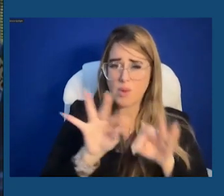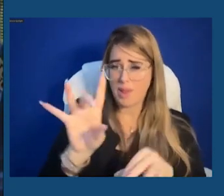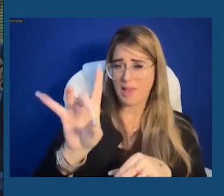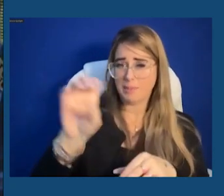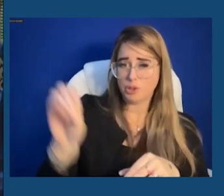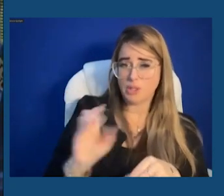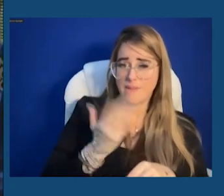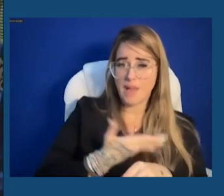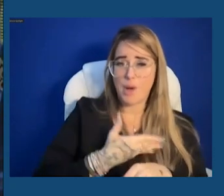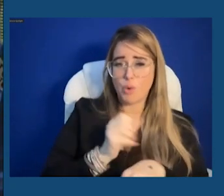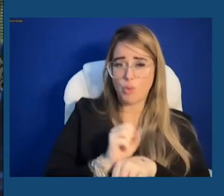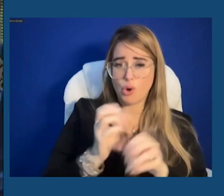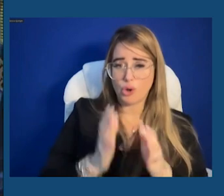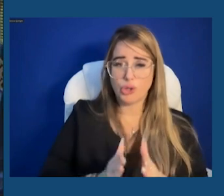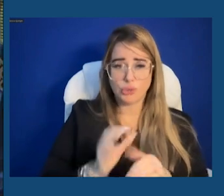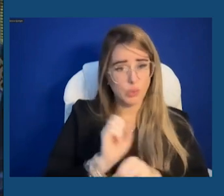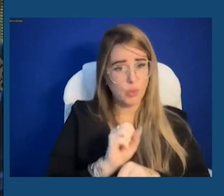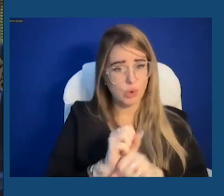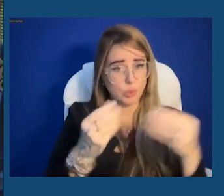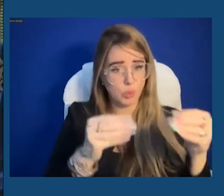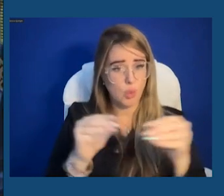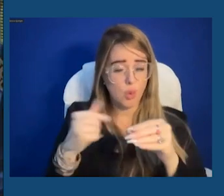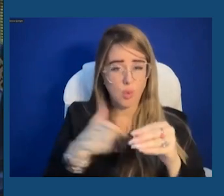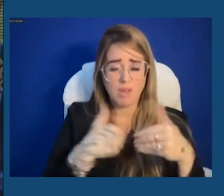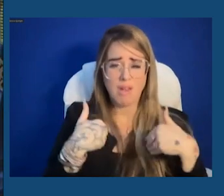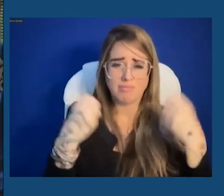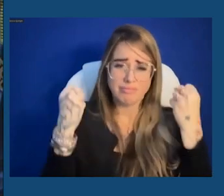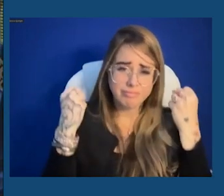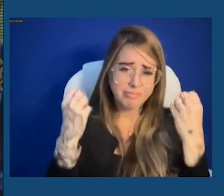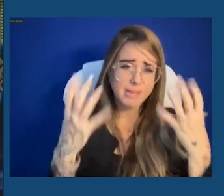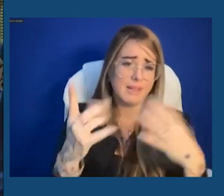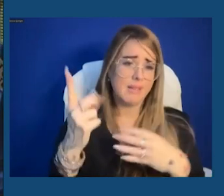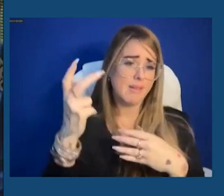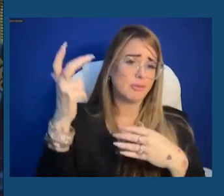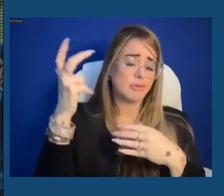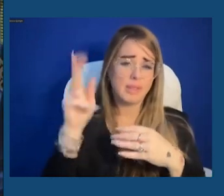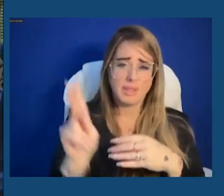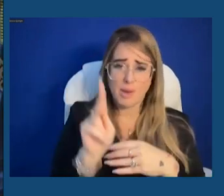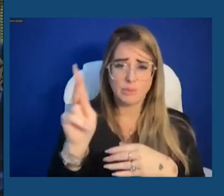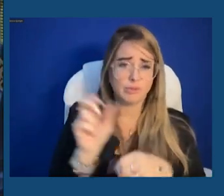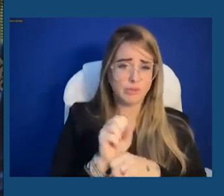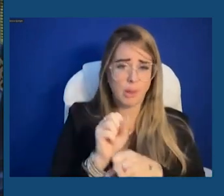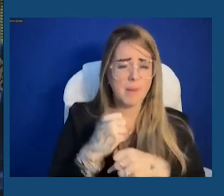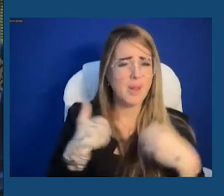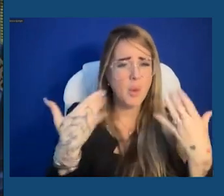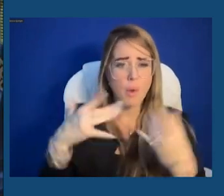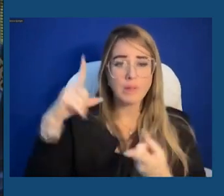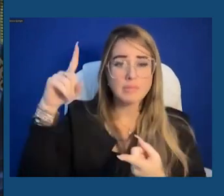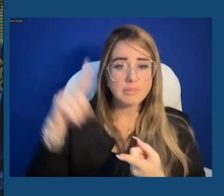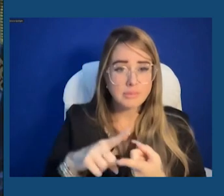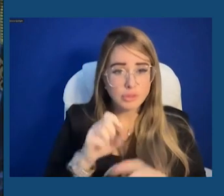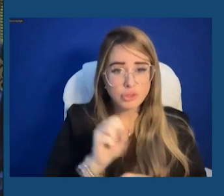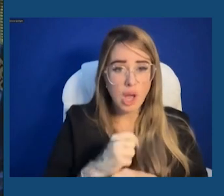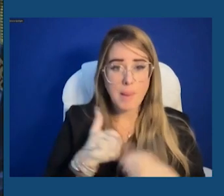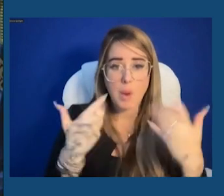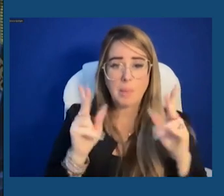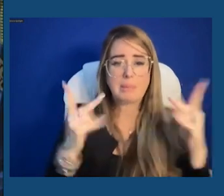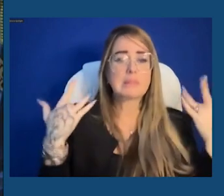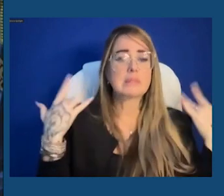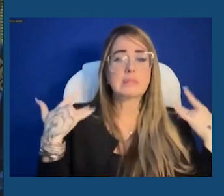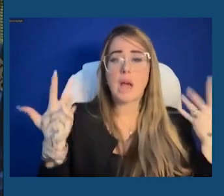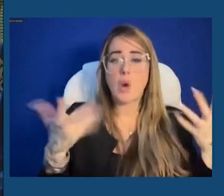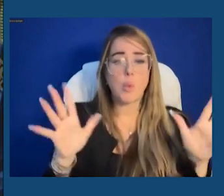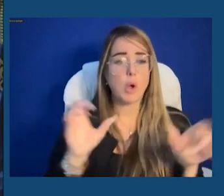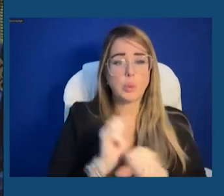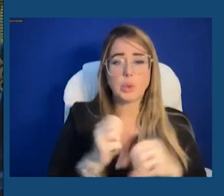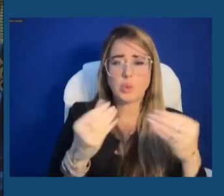have 370,000 jobs in retail here in the city of New York. I don't want those numbers to decline. I don't want people to say, I don't want to work in that job anymore. I don't want